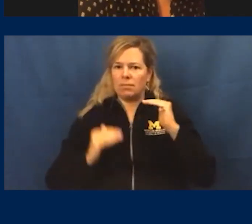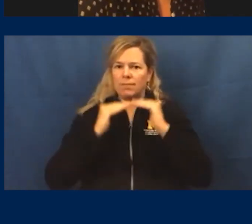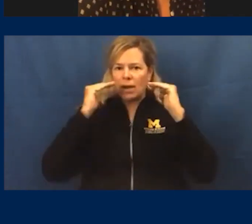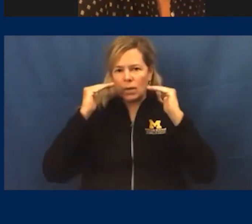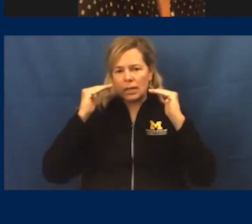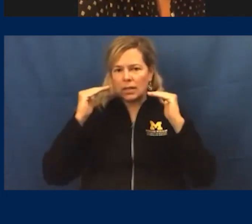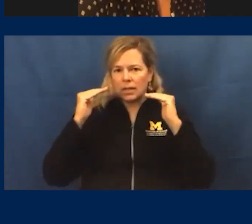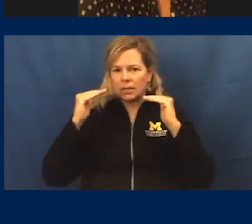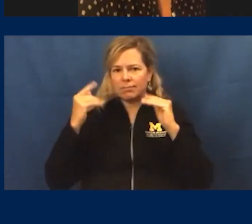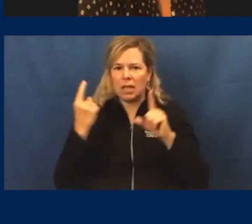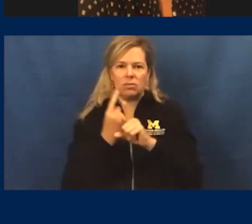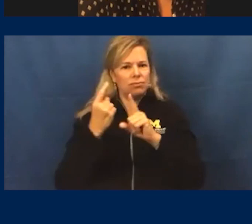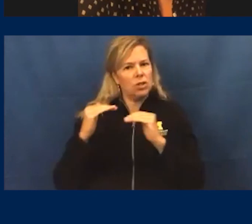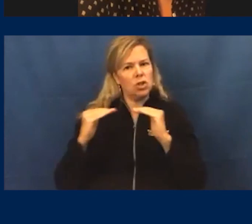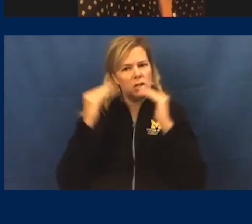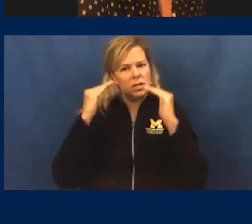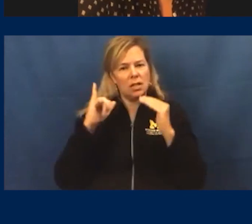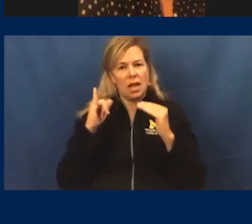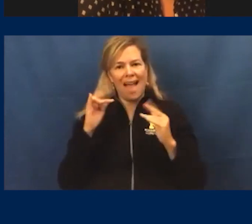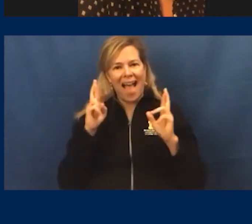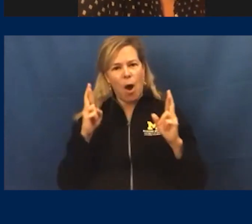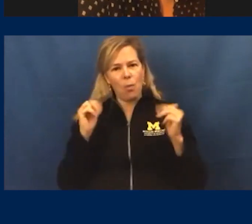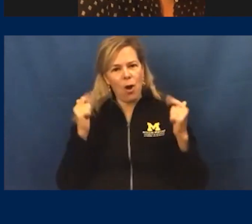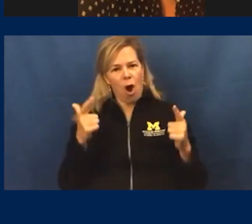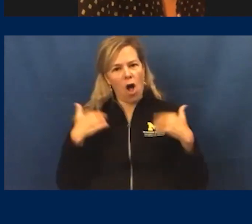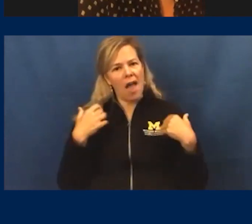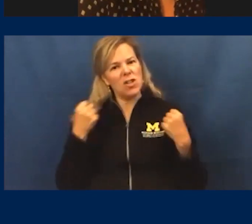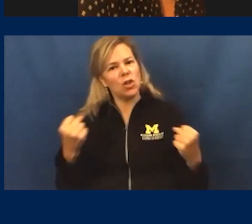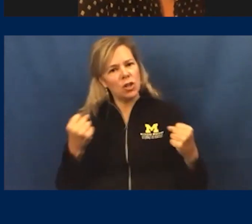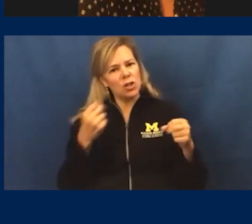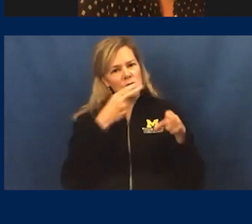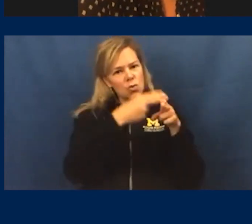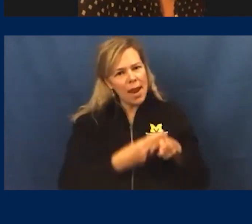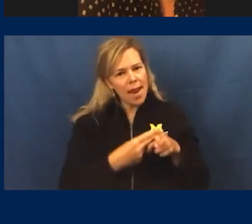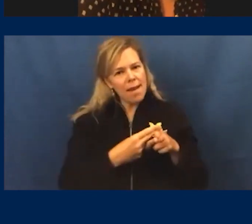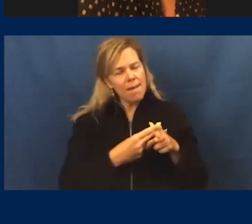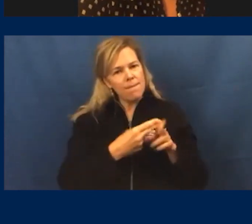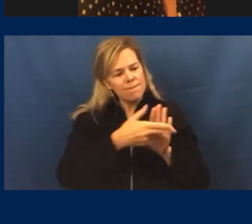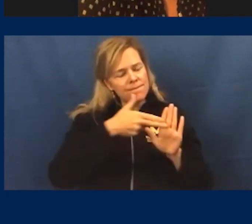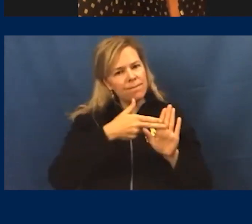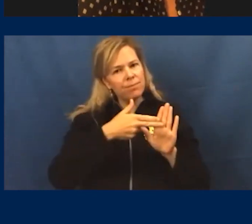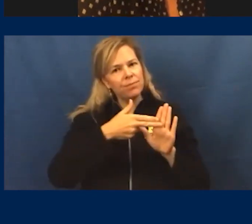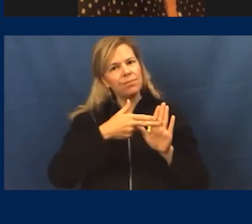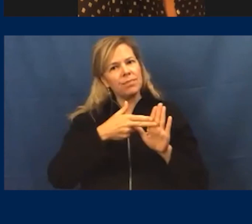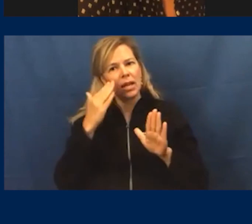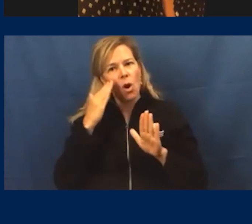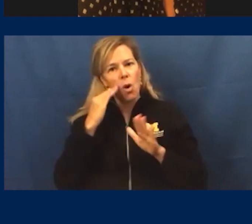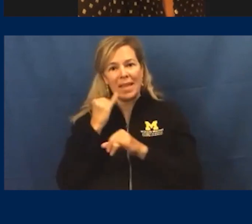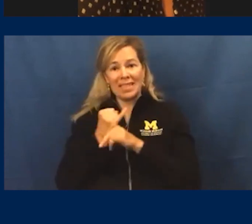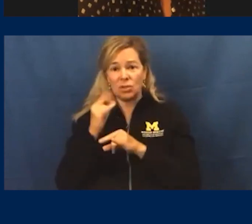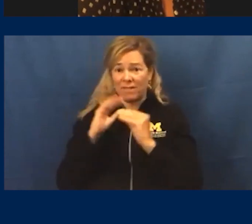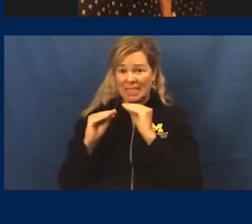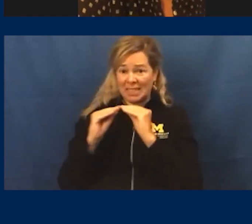what I hope we will all have the courage to name and institute institutional fixes for, knowing that